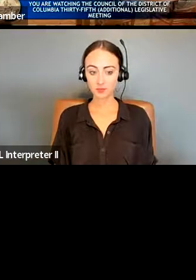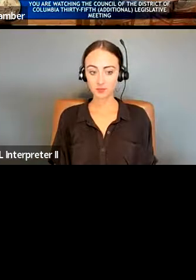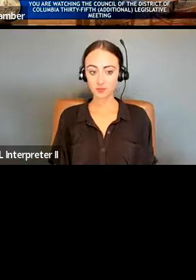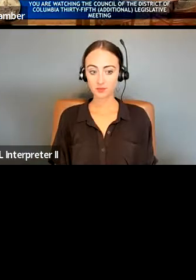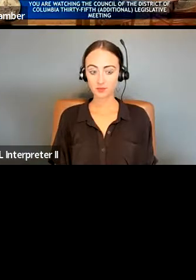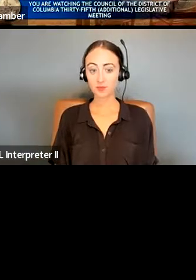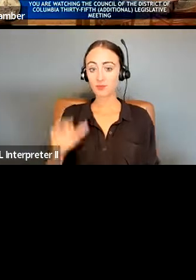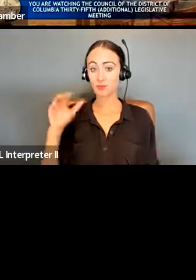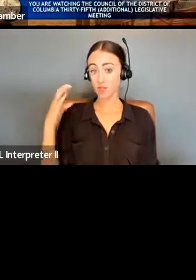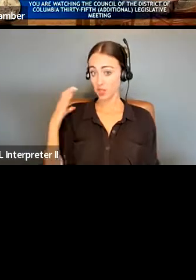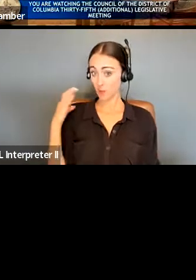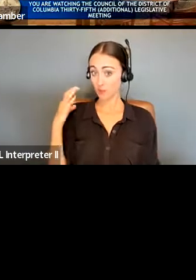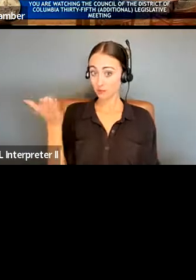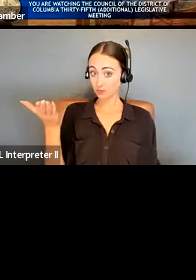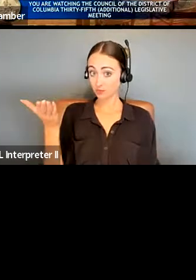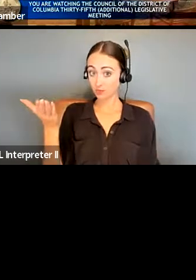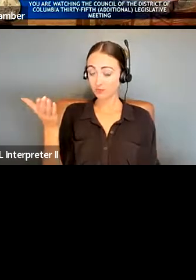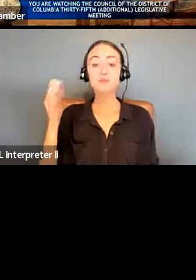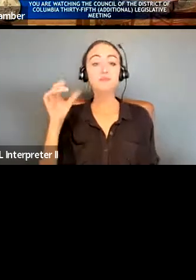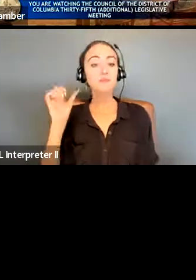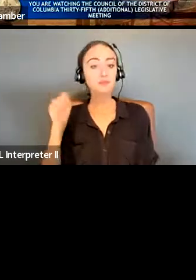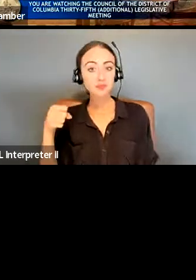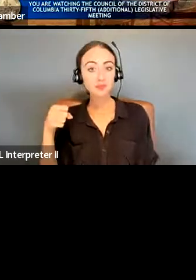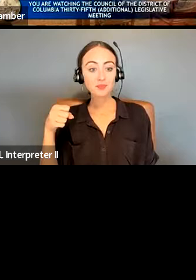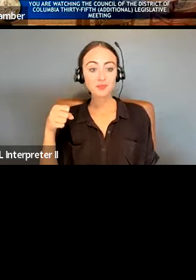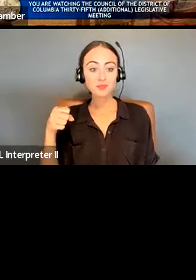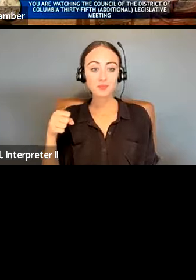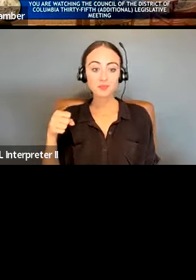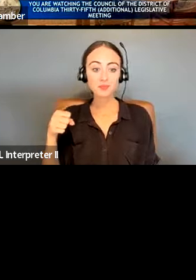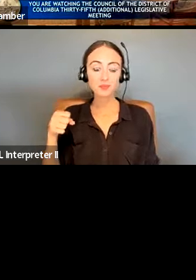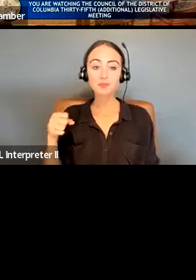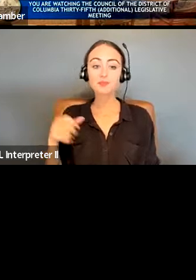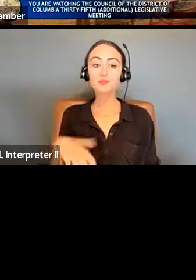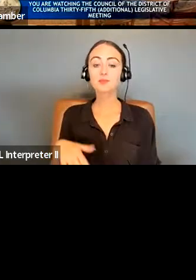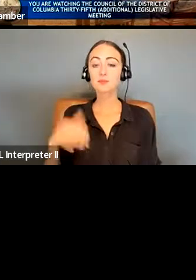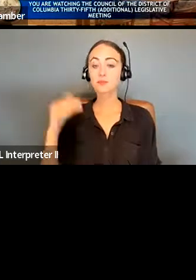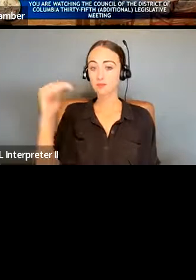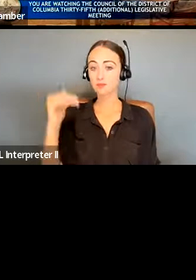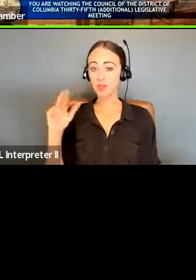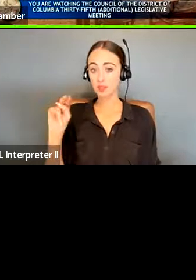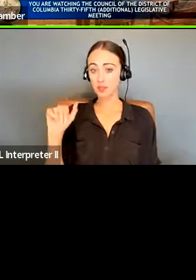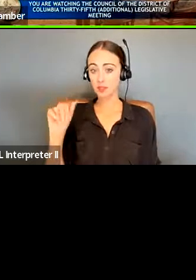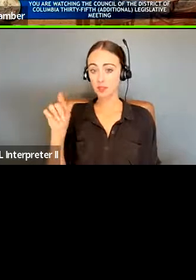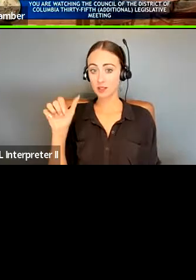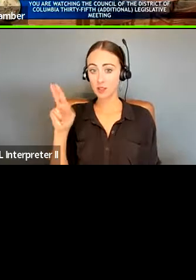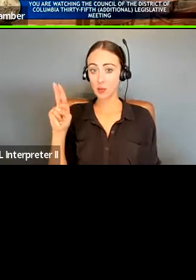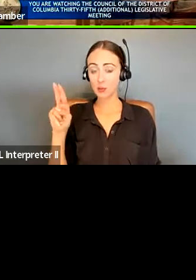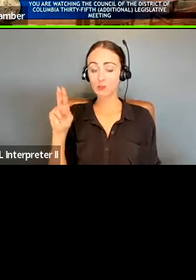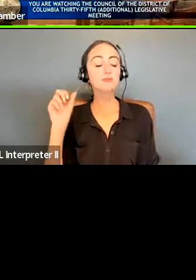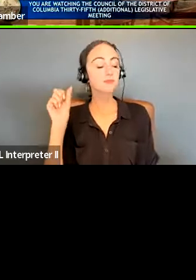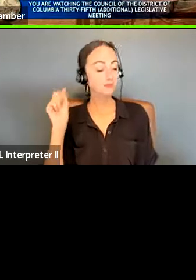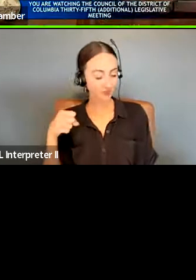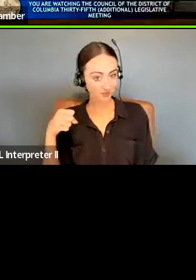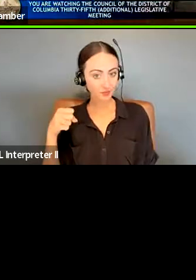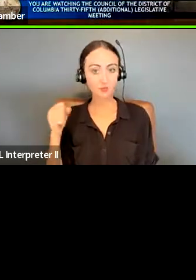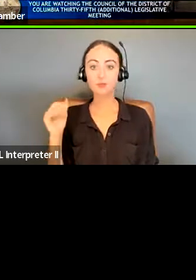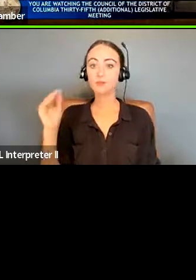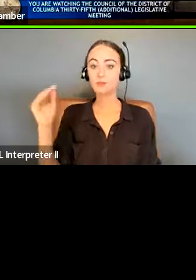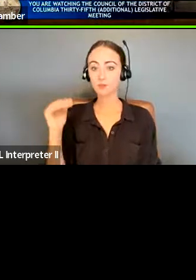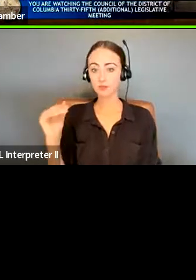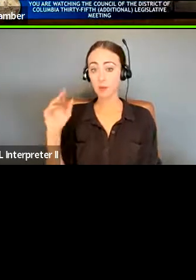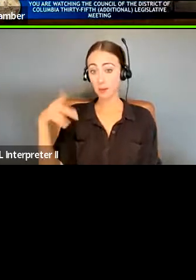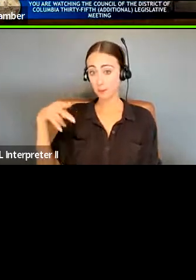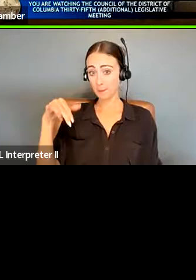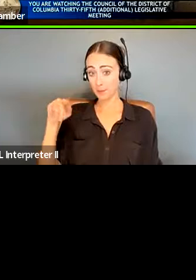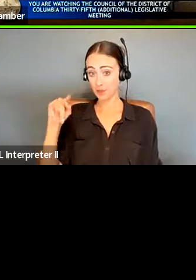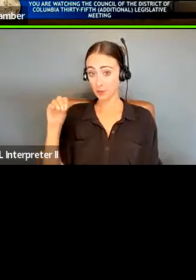Chairman Mendelson. Yes. Chairman Mendelson votes yes. Councilmember Nadeau. Yes. Councilmember Nadeau votes yes. Councilmember